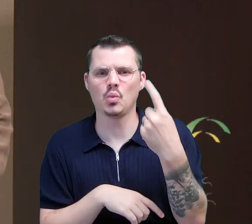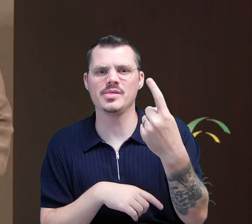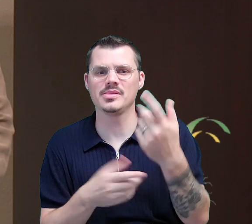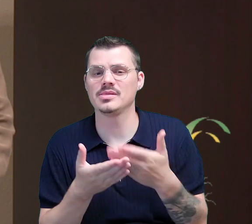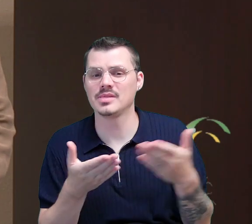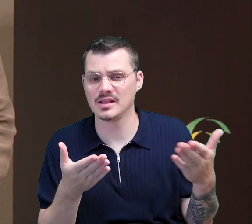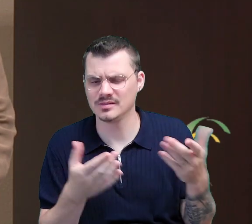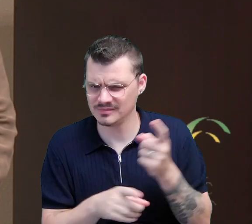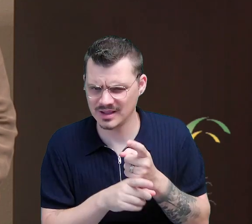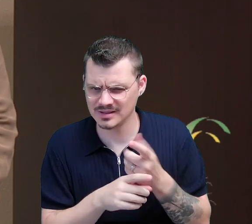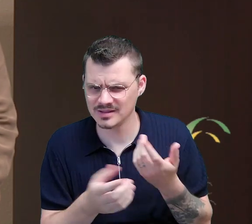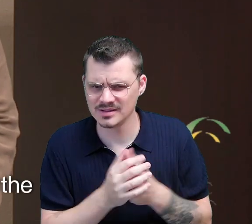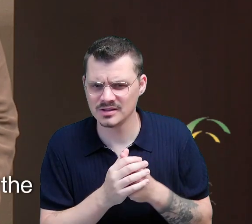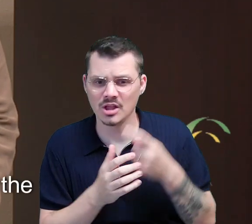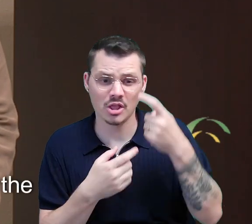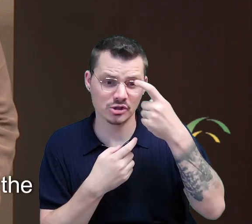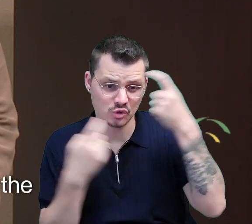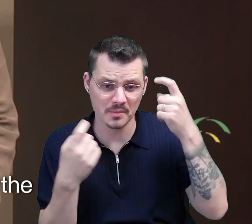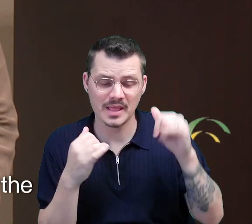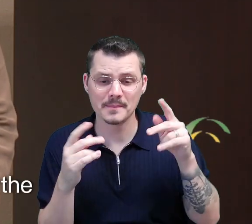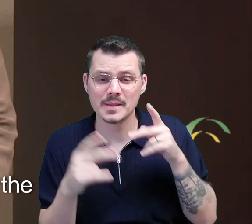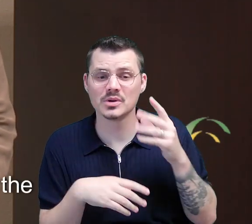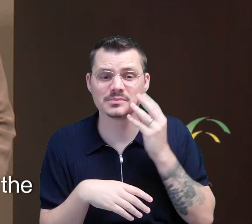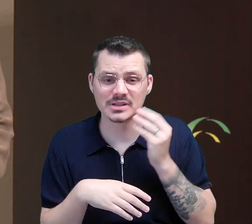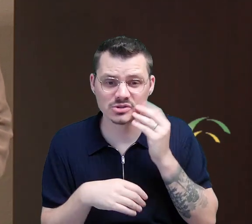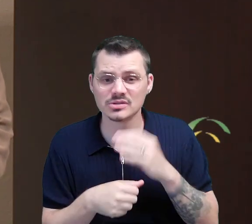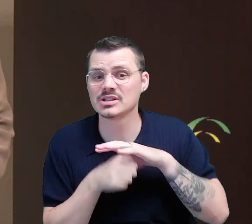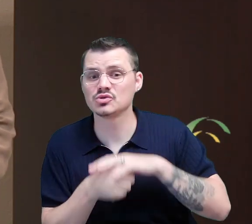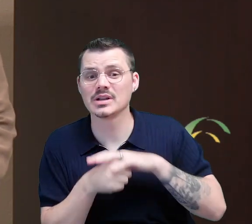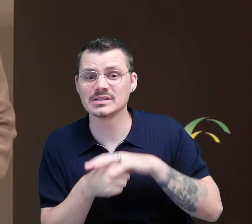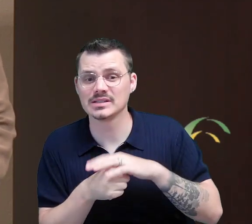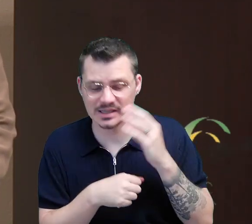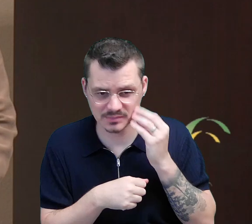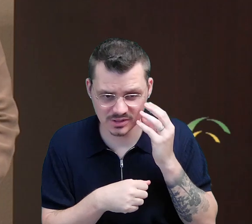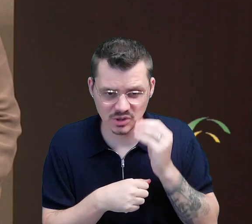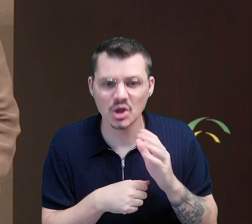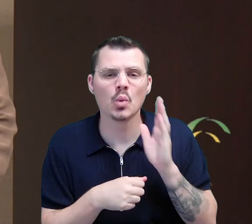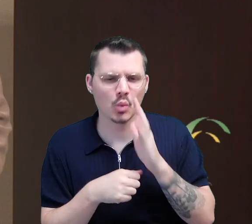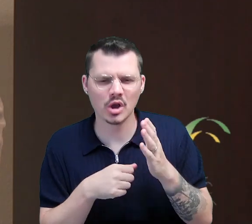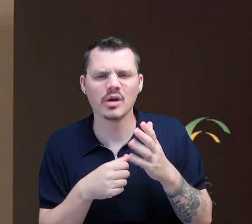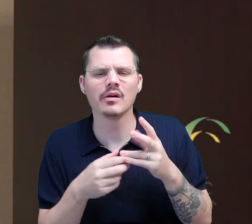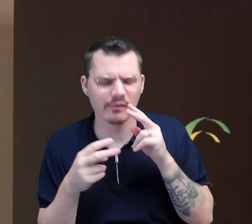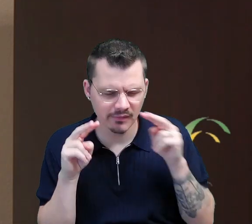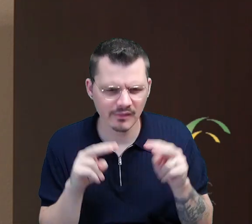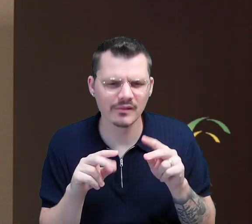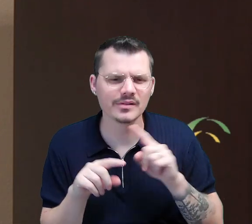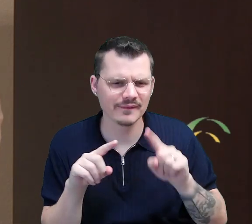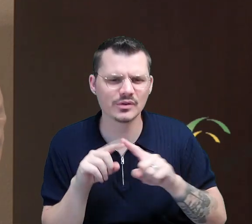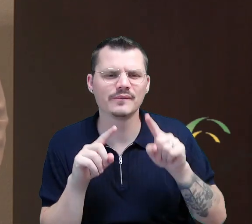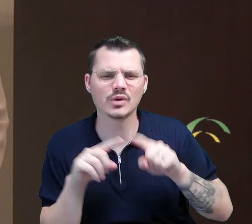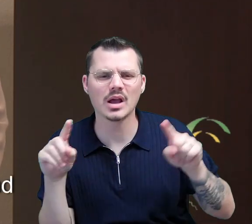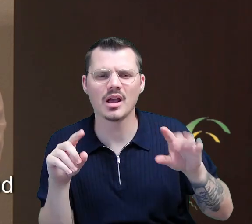thing, right? The trauma that people experience, the stress they experience, will unmask a